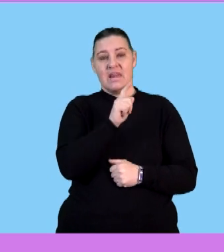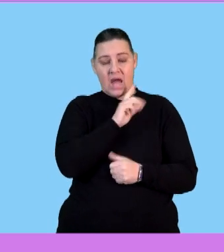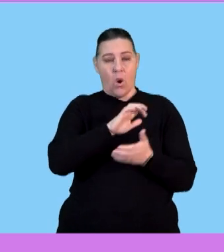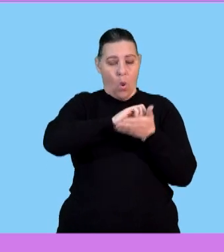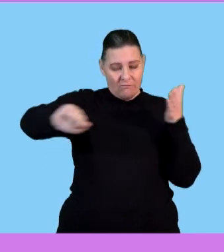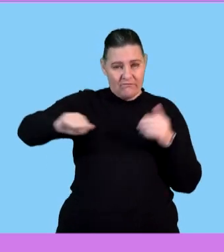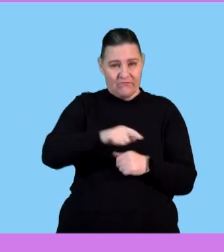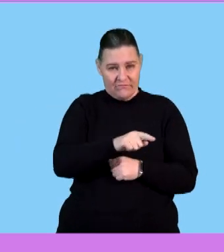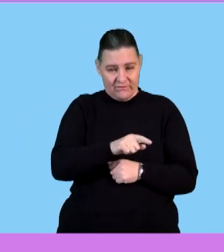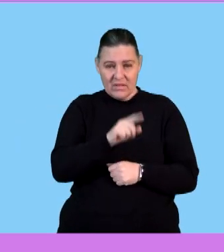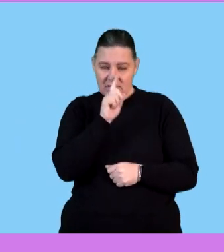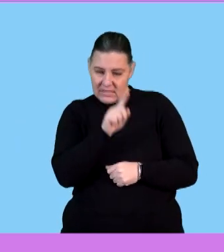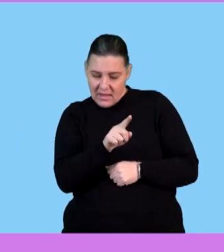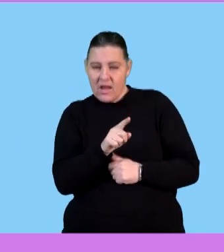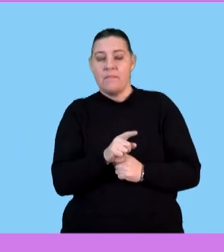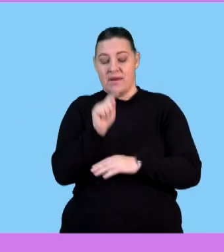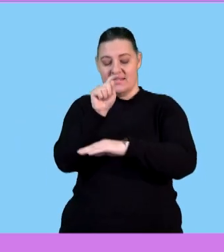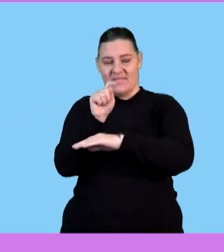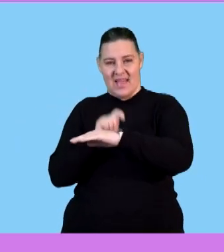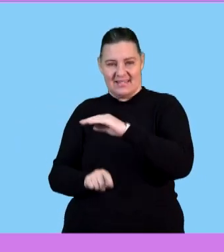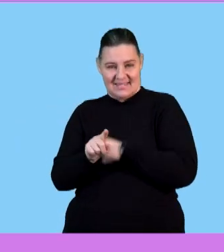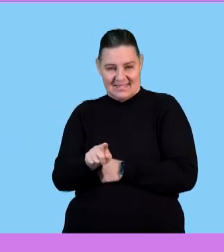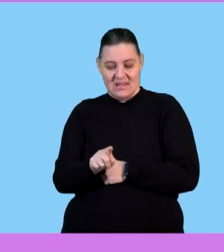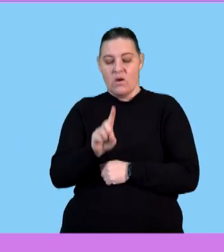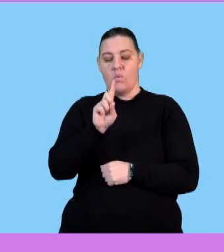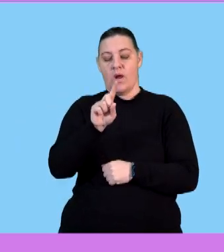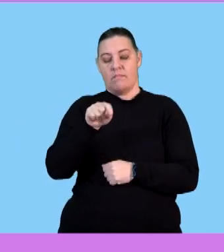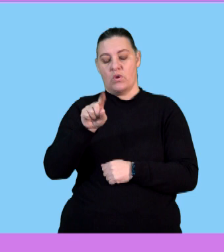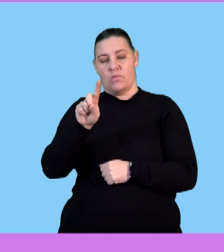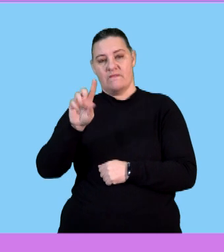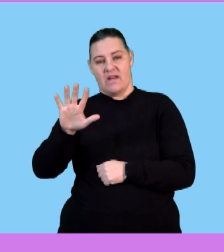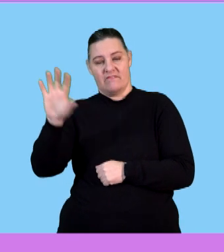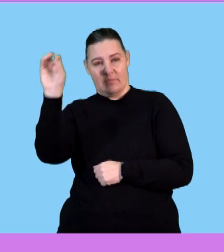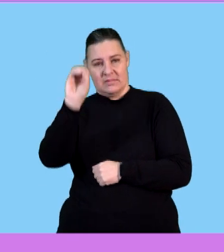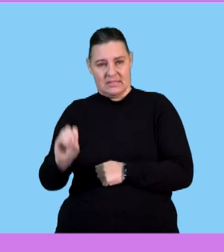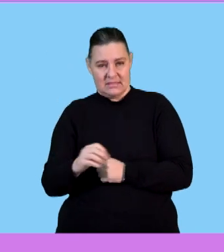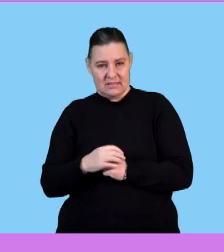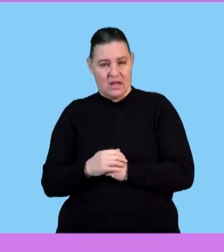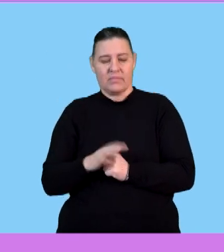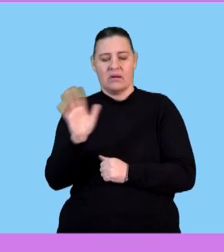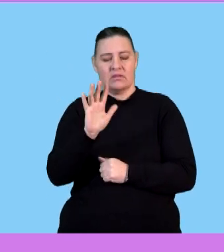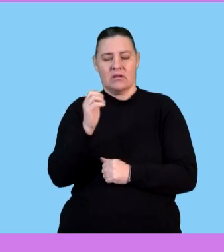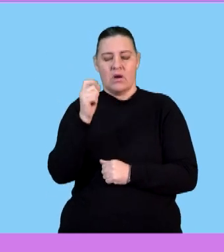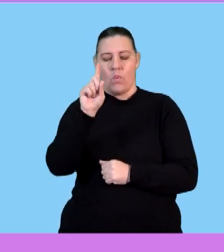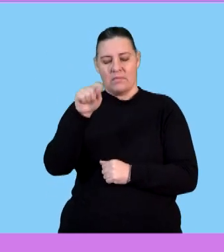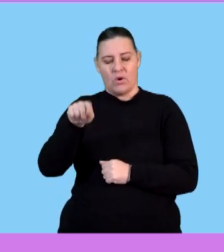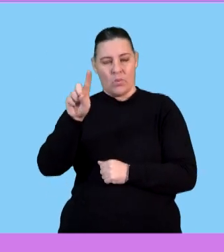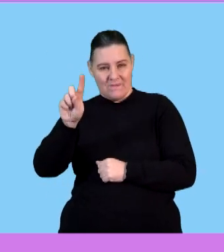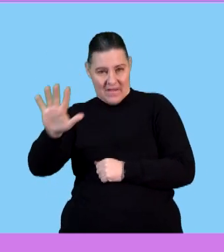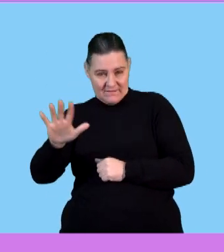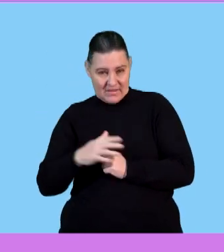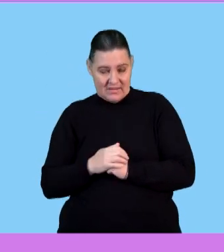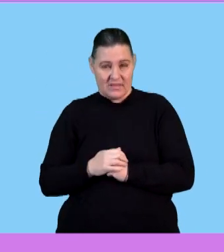got to remove VAT, so we divide by 1.15. There we go. There's the two VAT